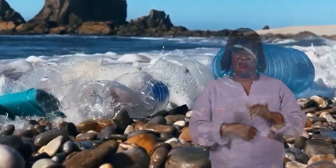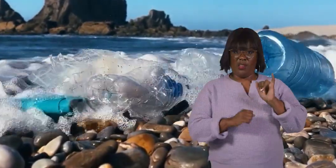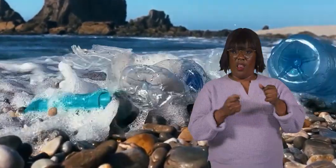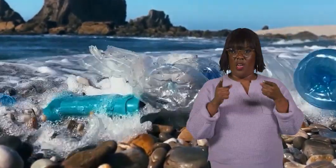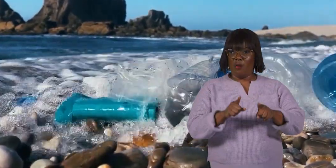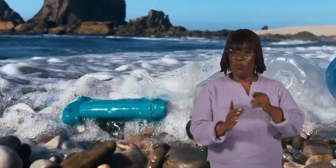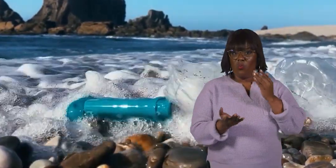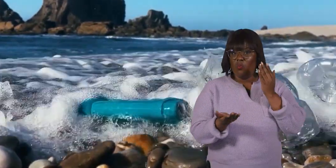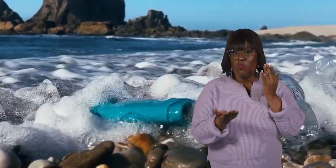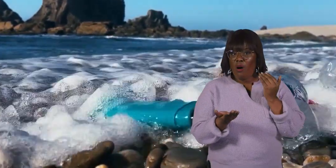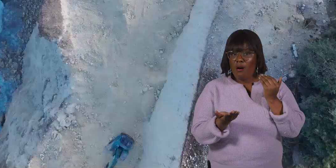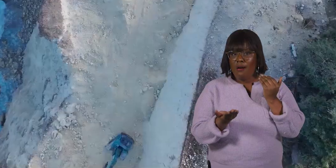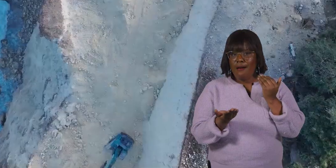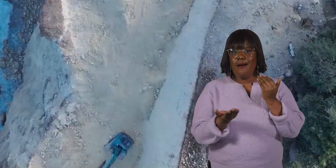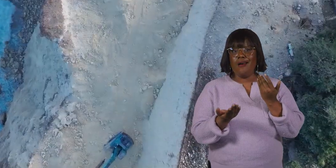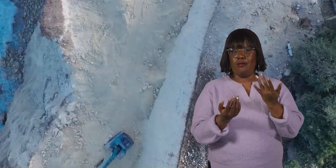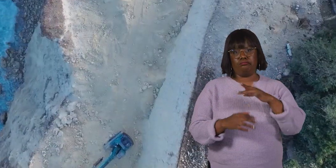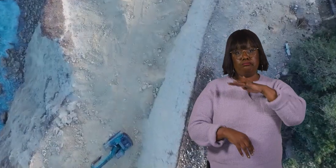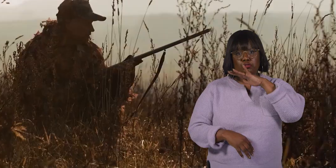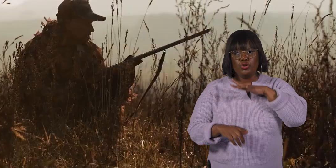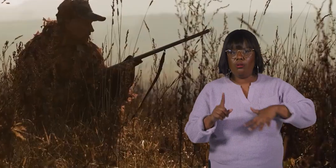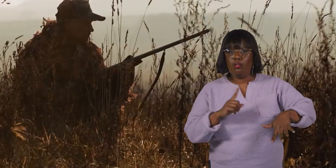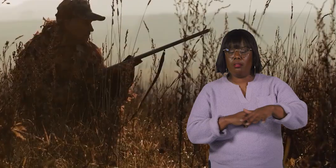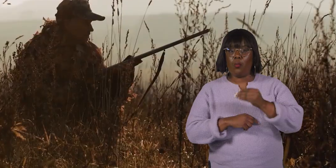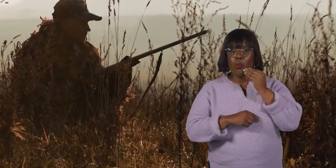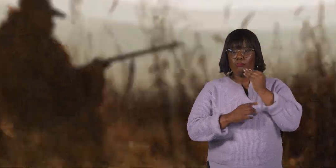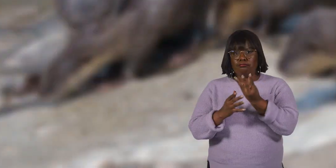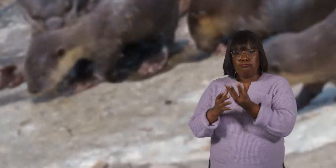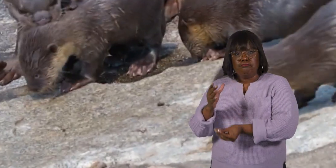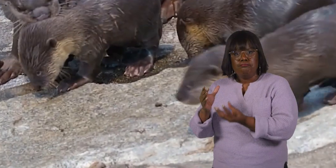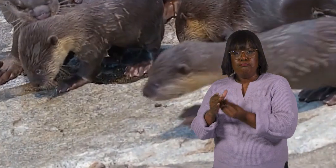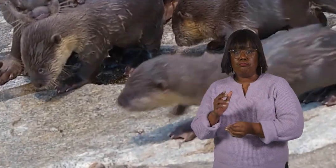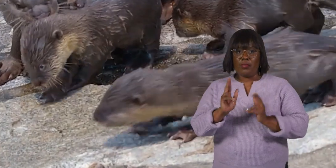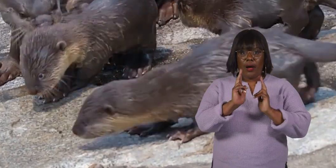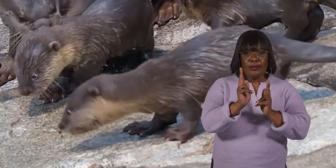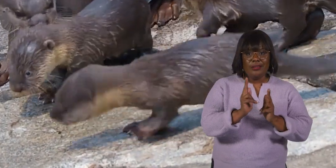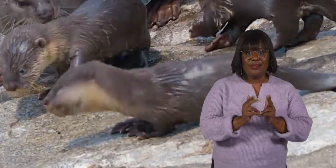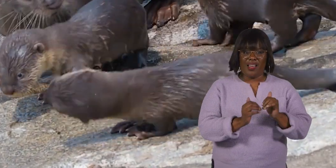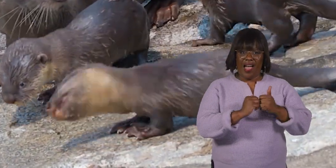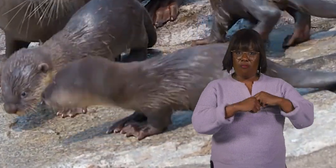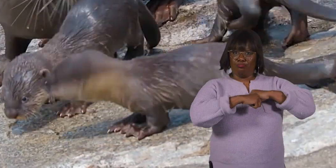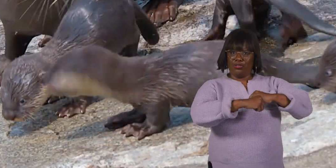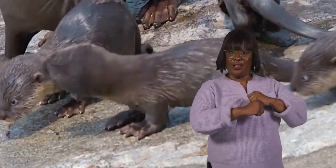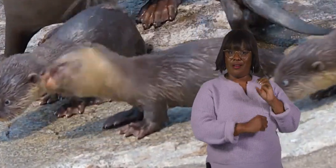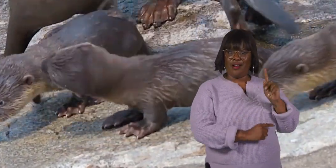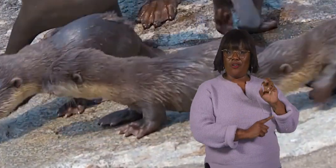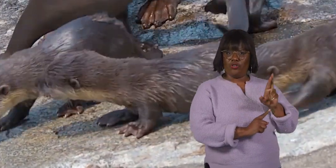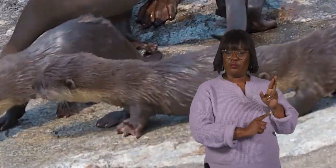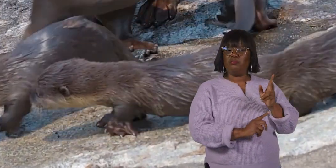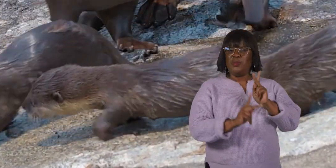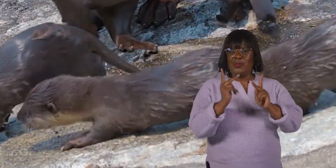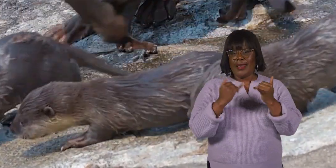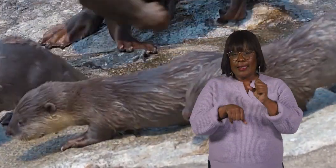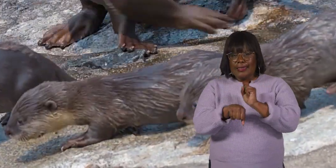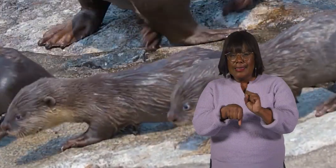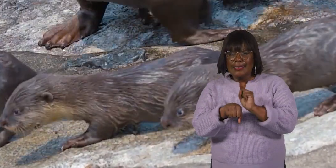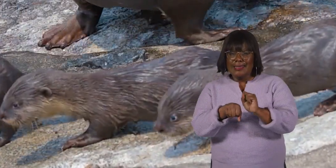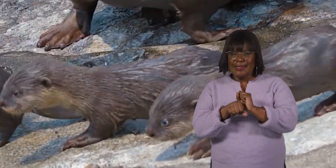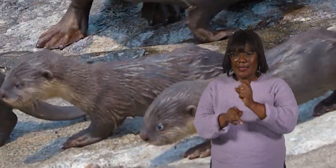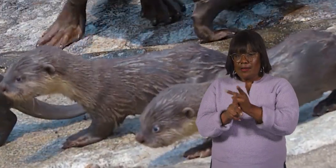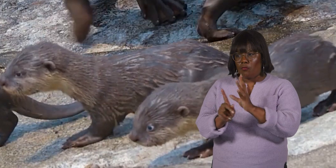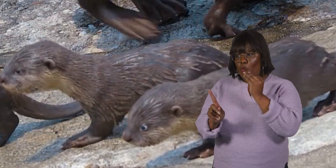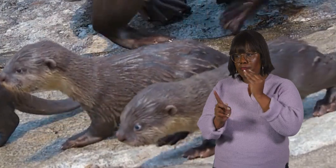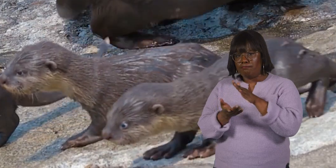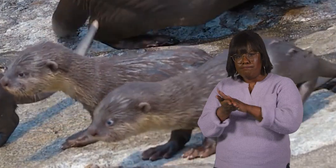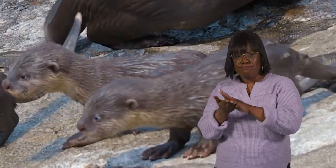happen because of pollution, habitat loss, and hunting. To help protect otters, people are working to keep their homes clean